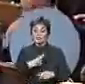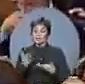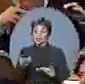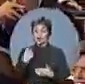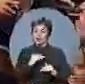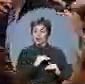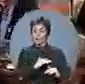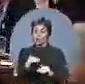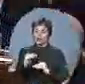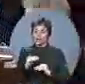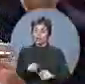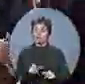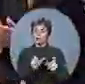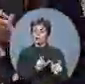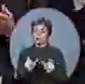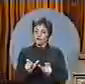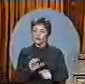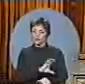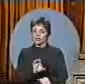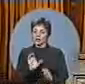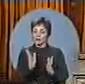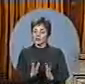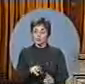legislation. Honourable Member,